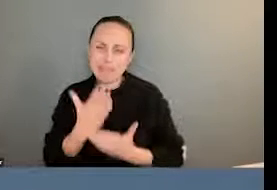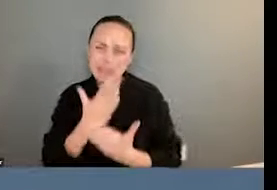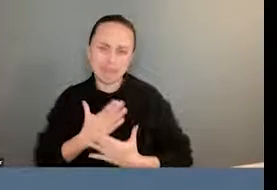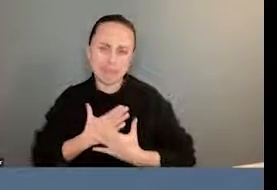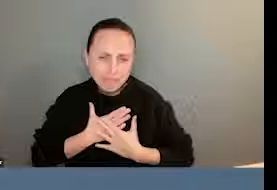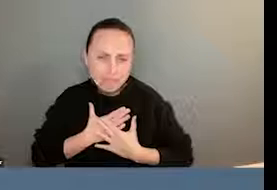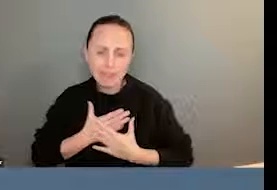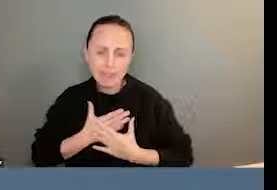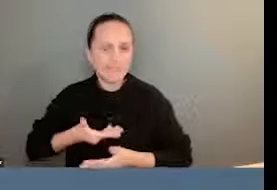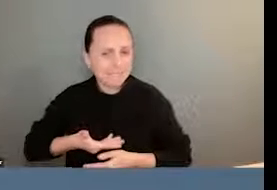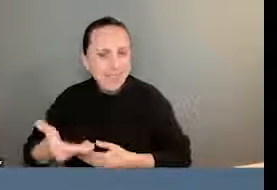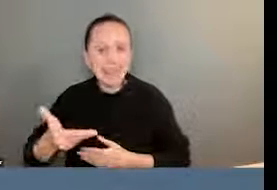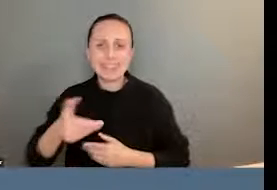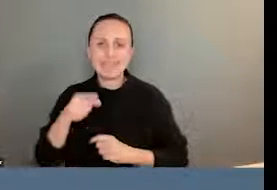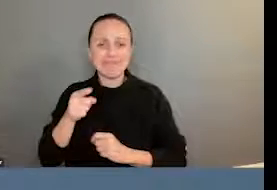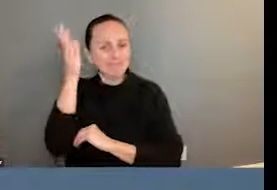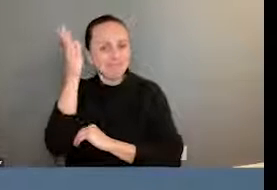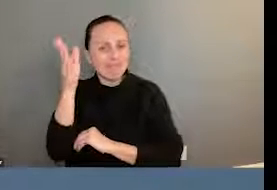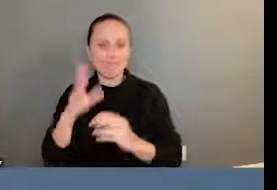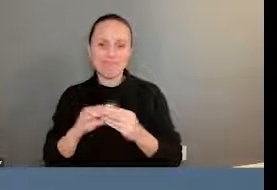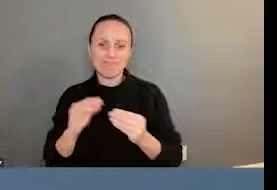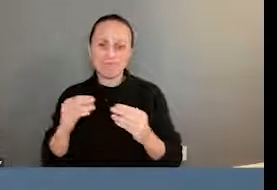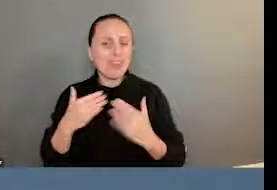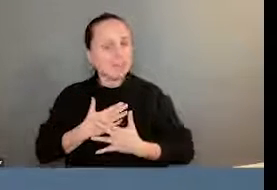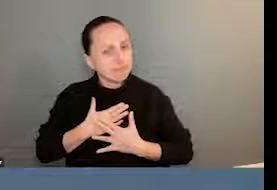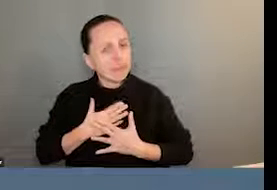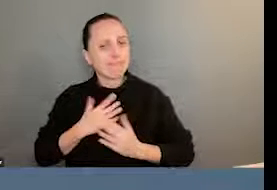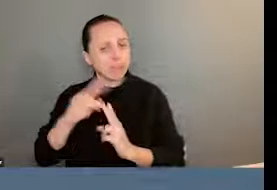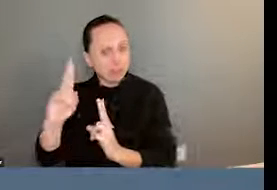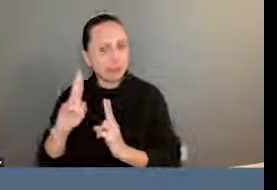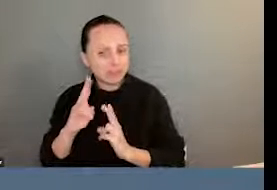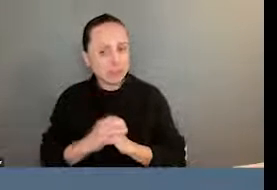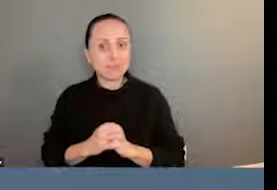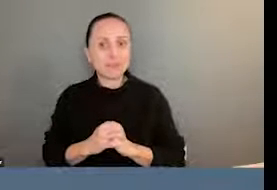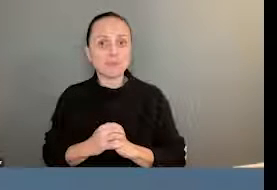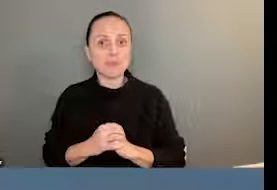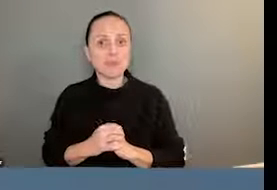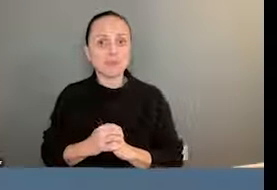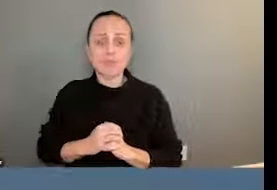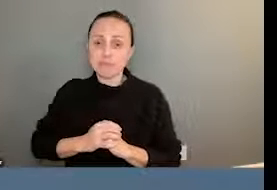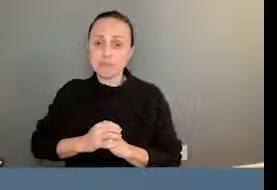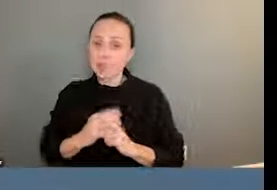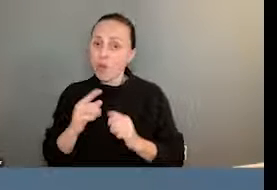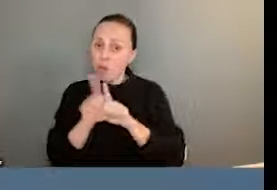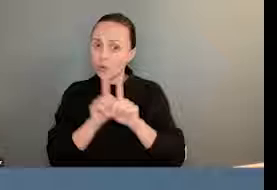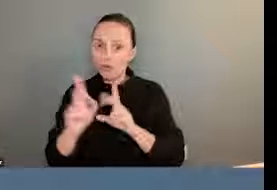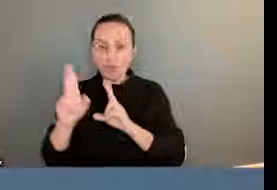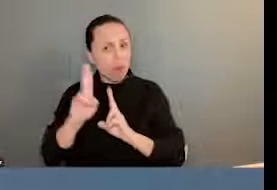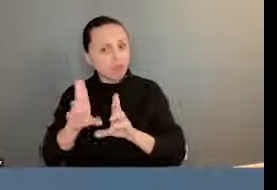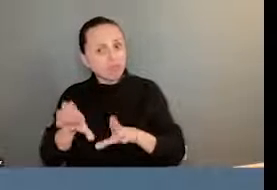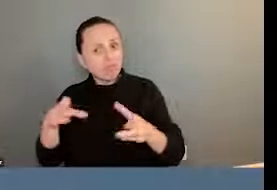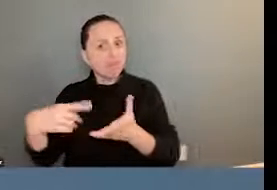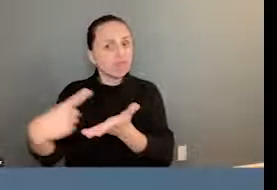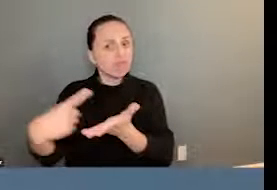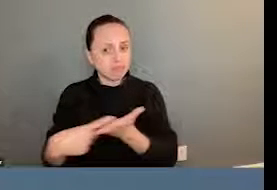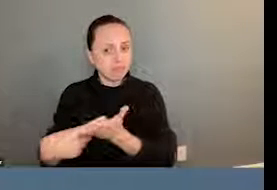for bringing me here for this colloquium. I am superbly honored. And I'm really honored to be able to have this conversation with you all